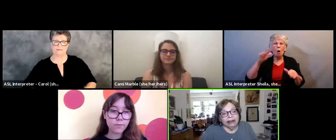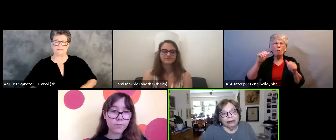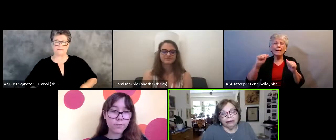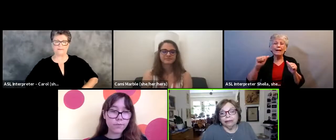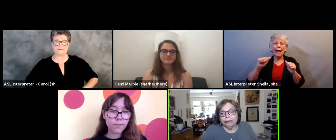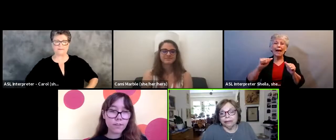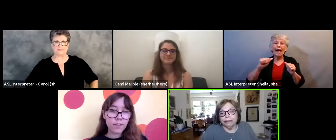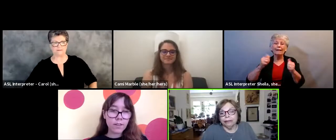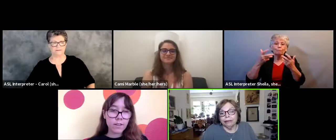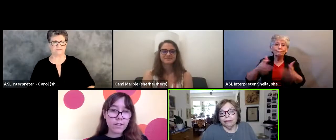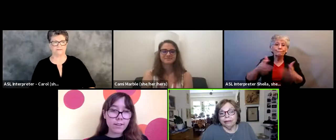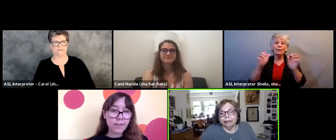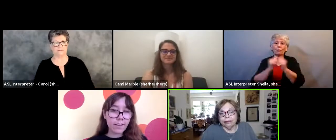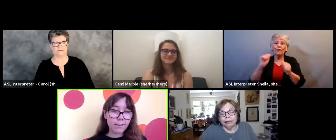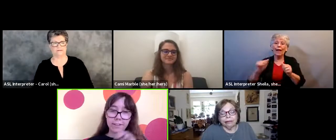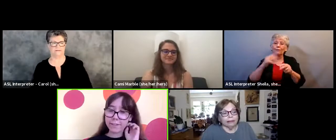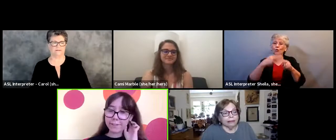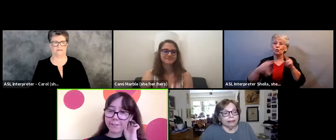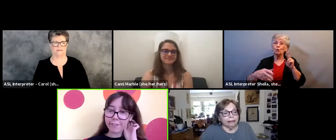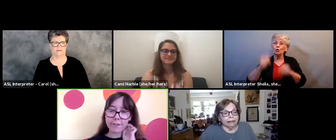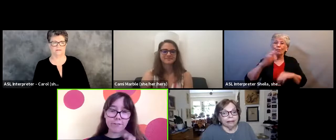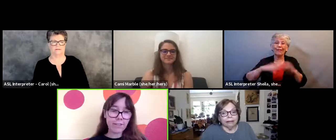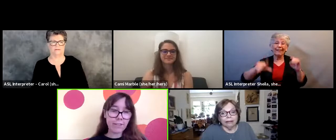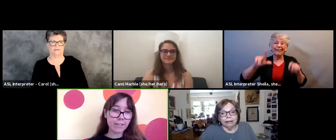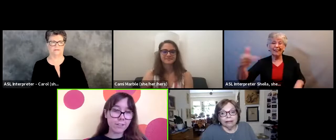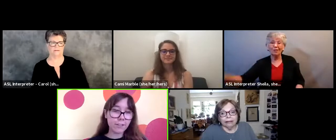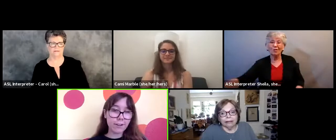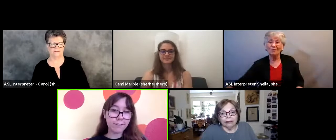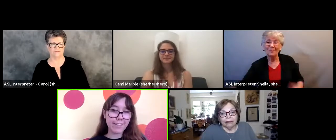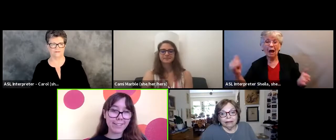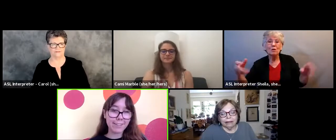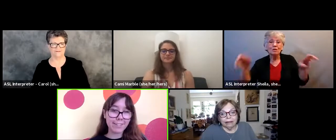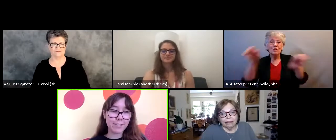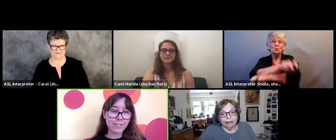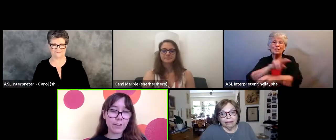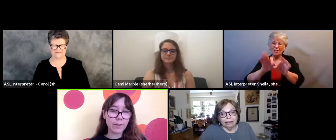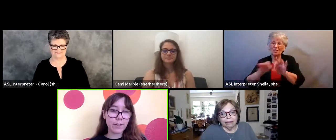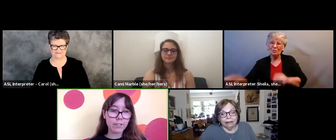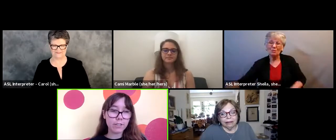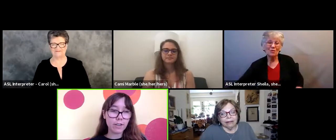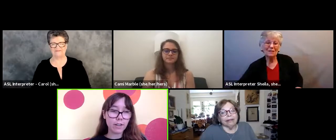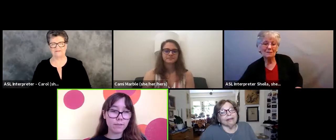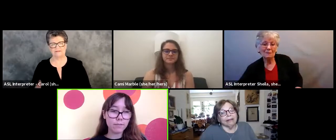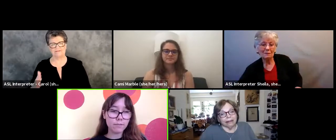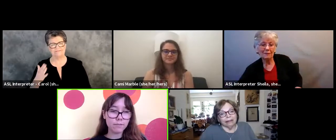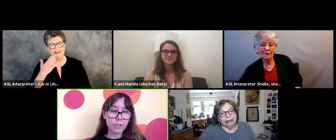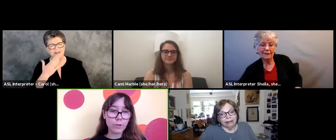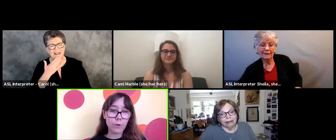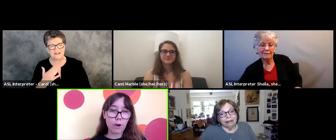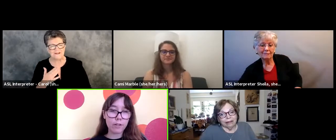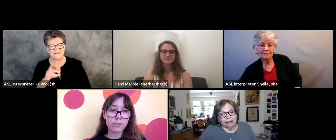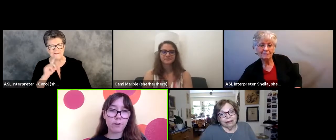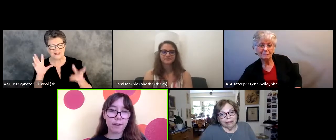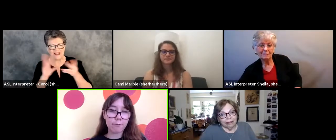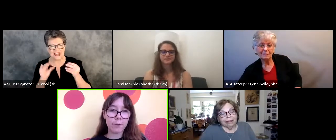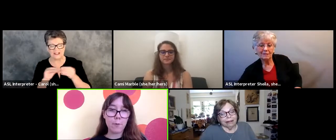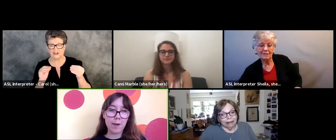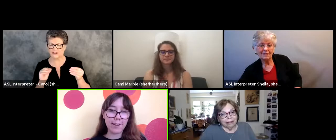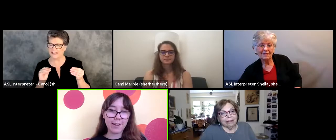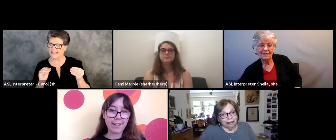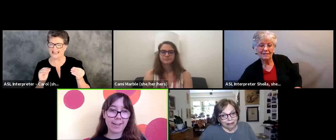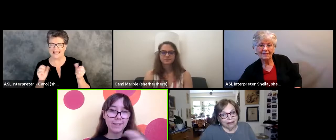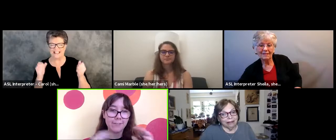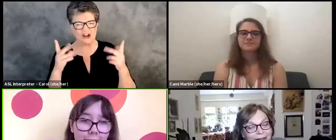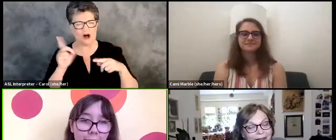than later. Yeah, thank you. Thank you for that answer, though. I feel like there is so much nuance for